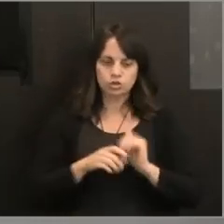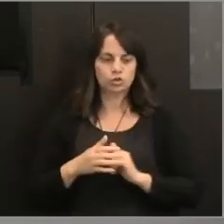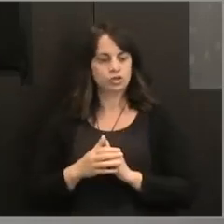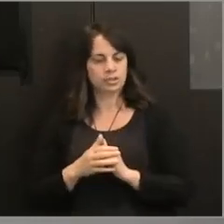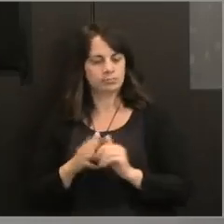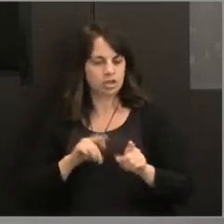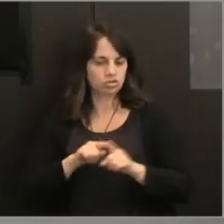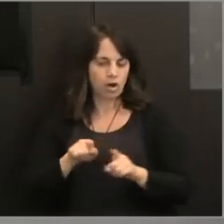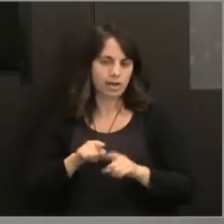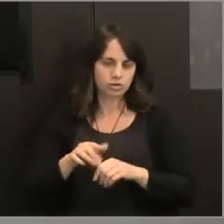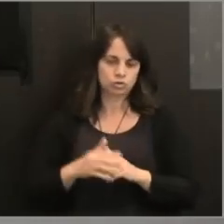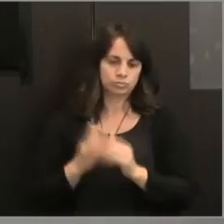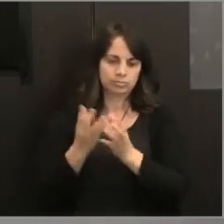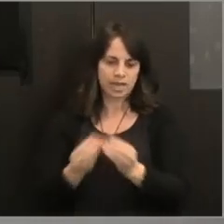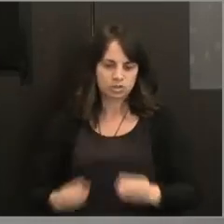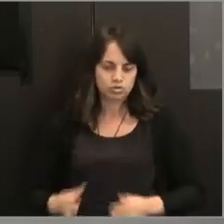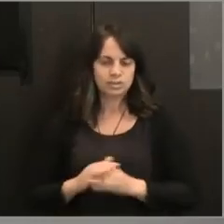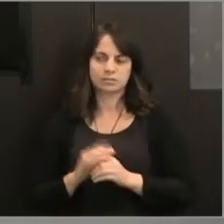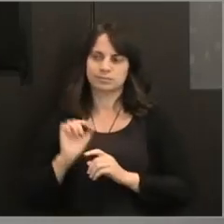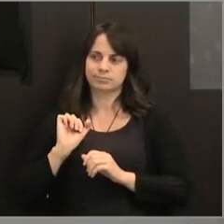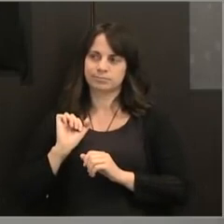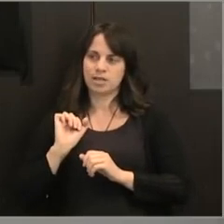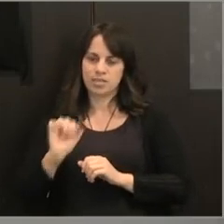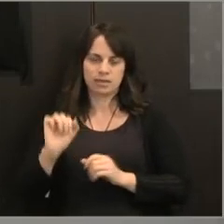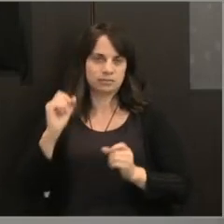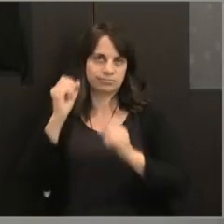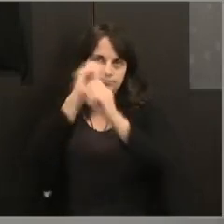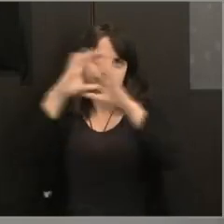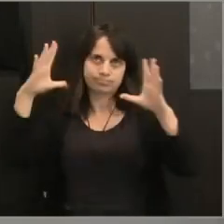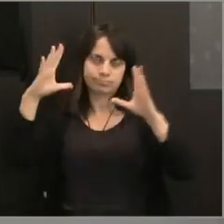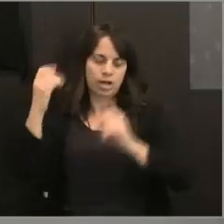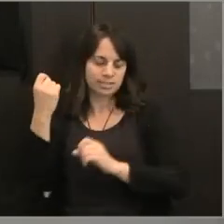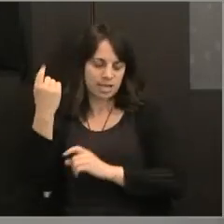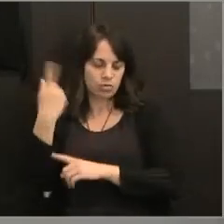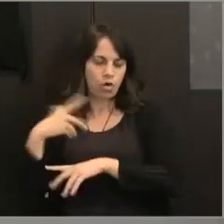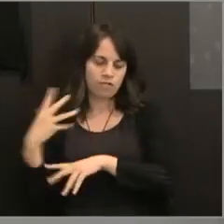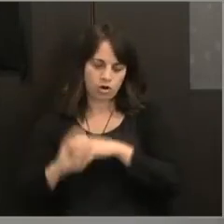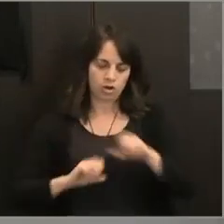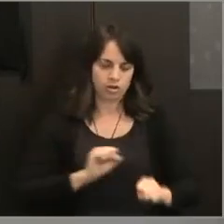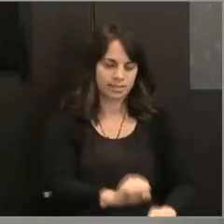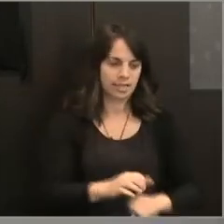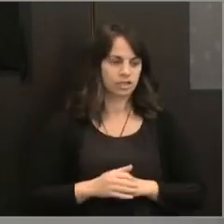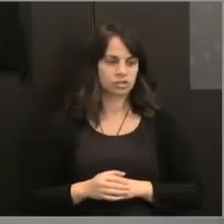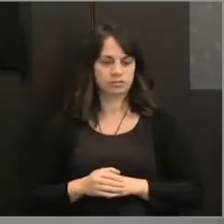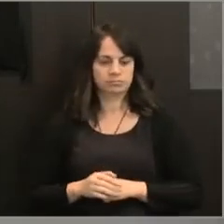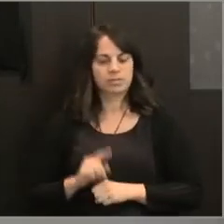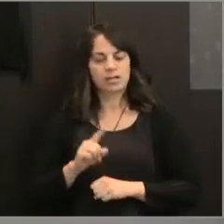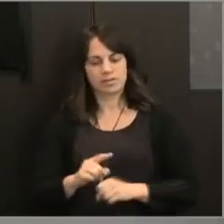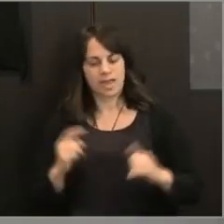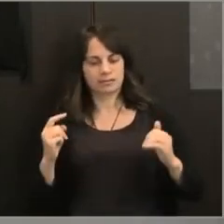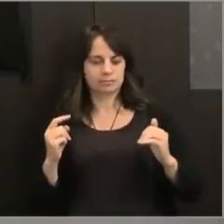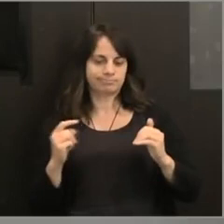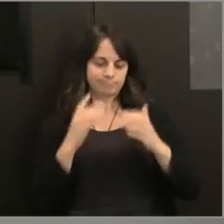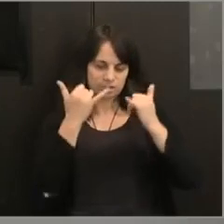the overarching injustice of colonisation, that will be a justice which offers hope for the